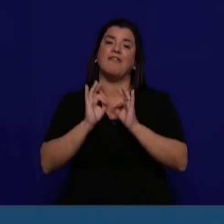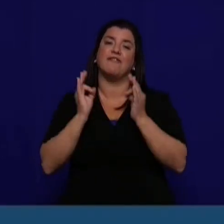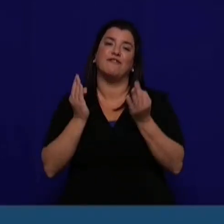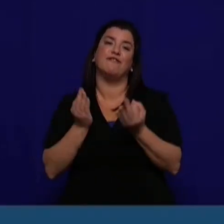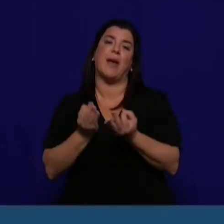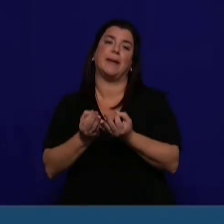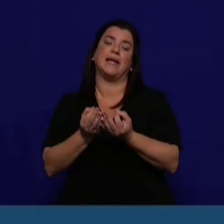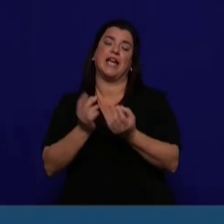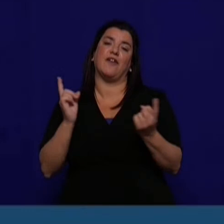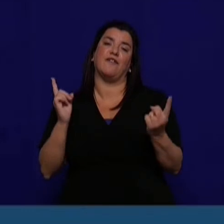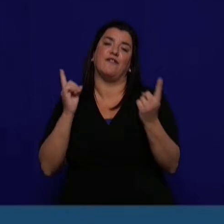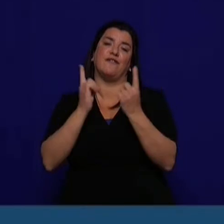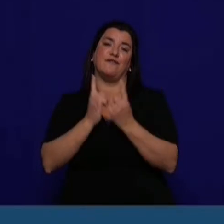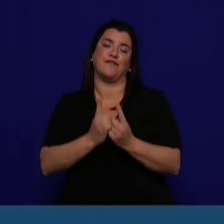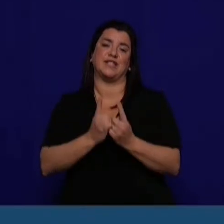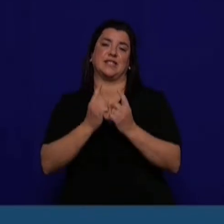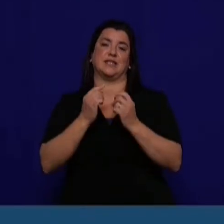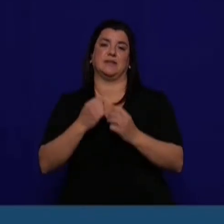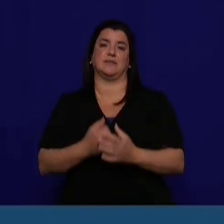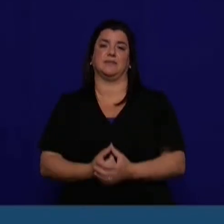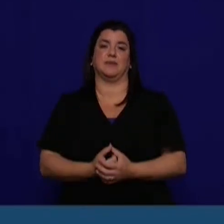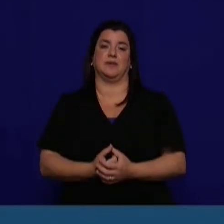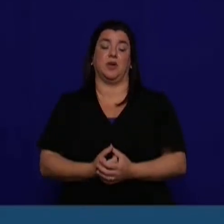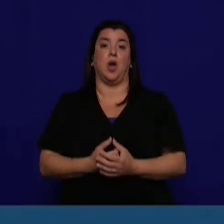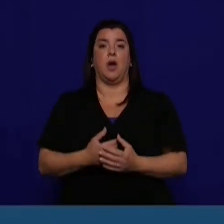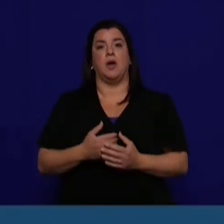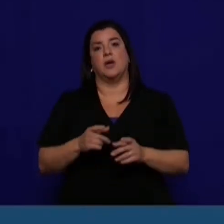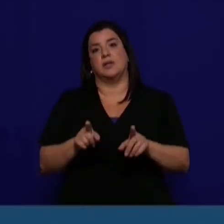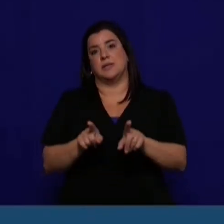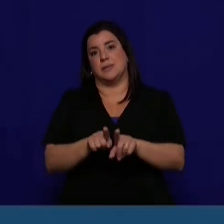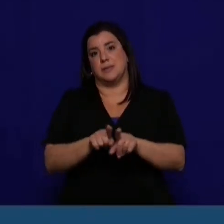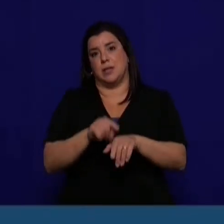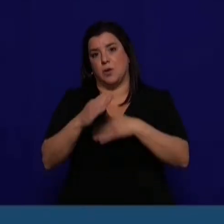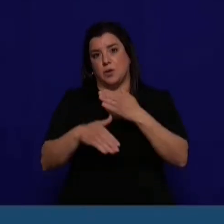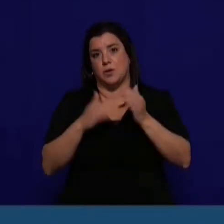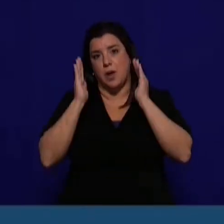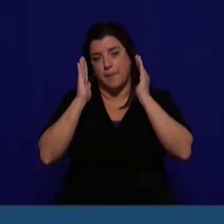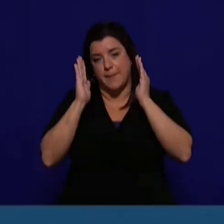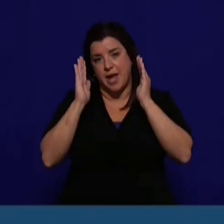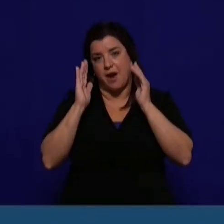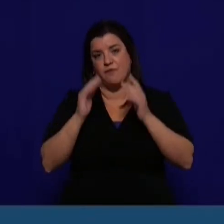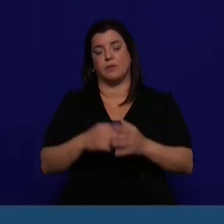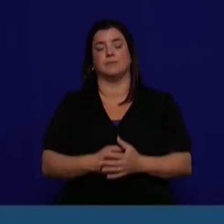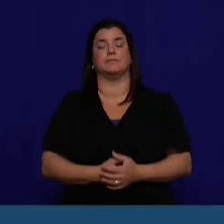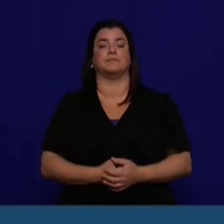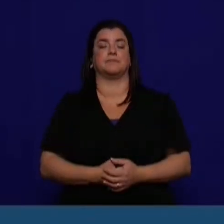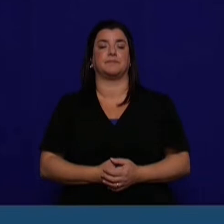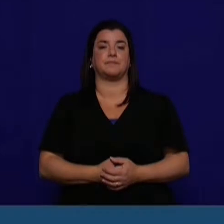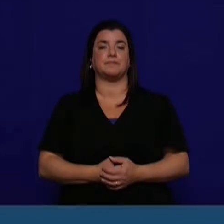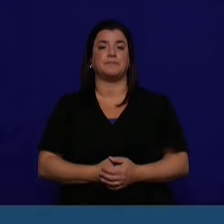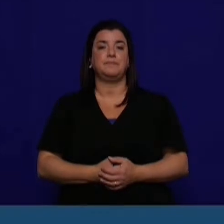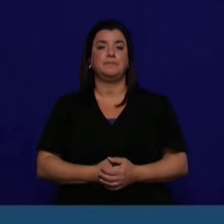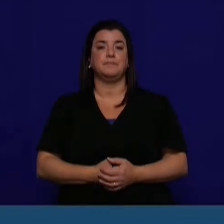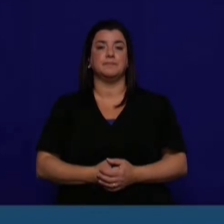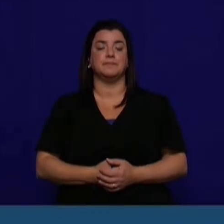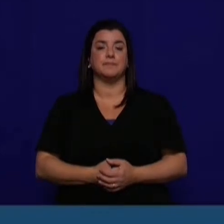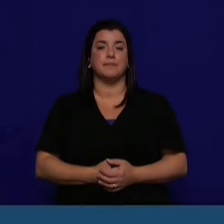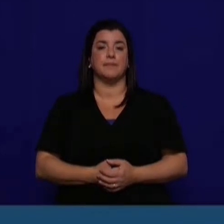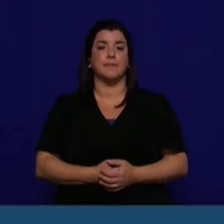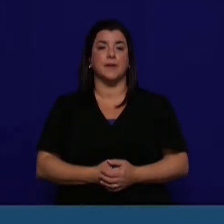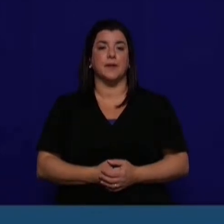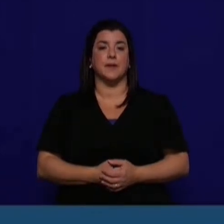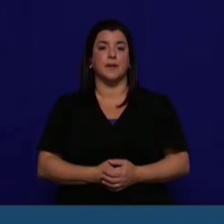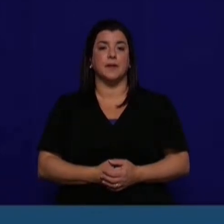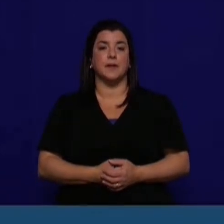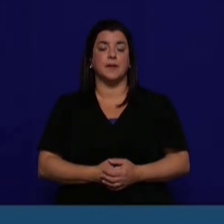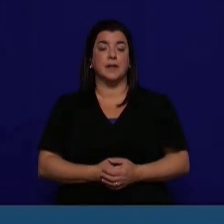the relatives to visit their elderly, always with the necessary precautions. As we go along with continuing